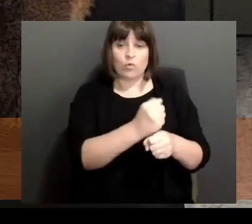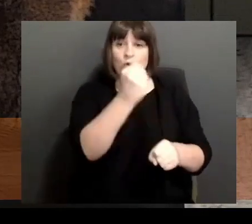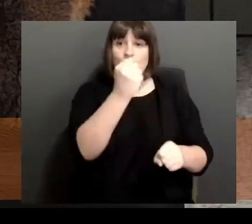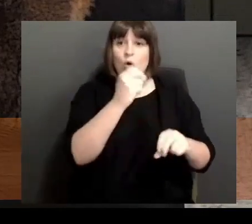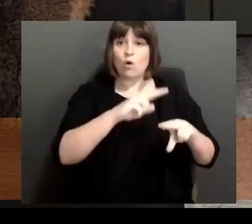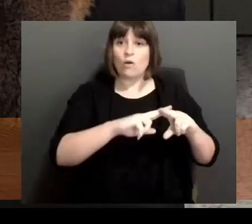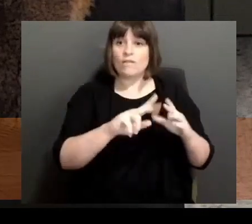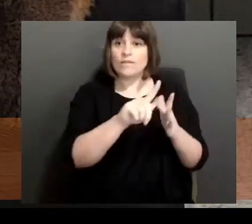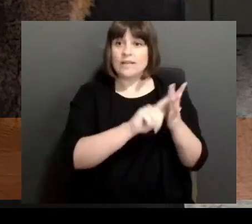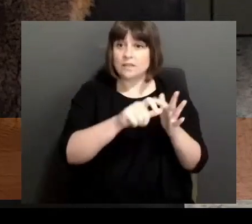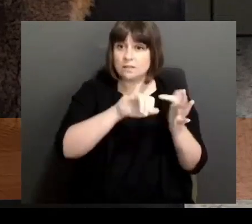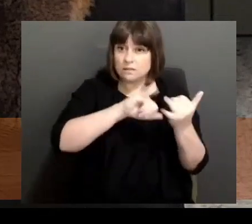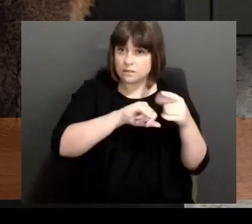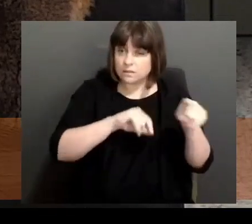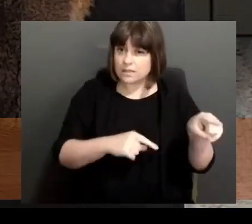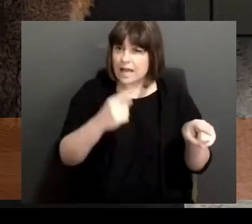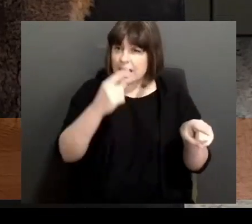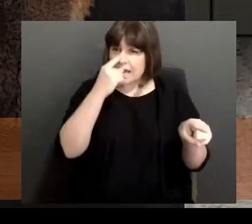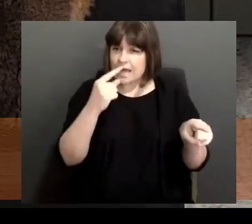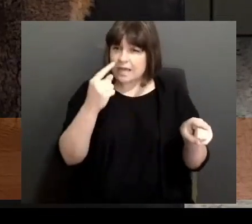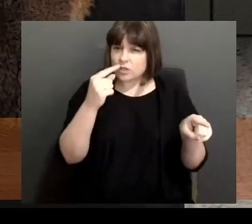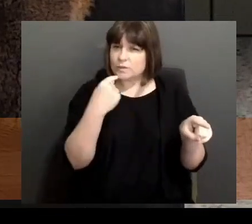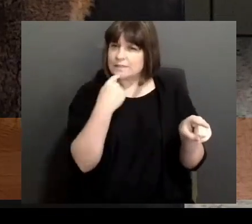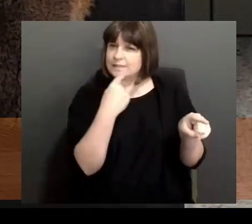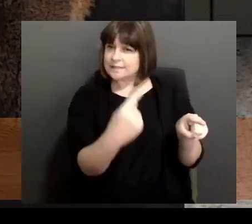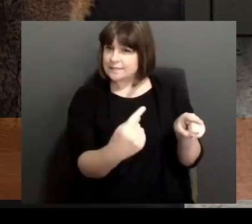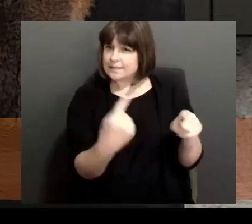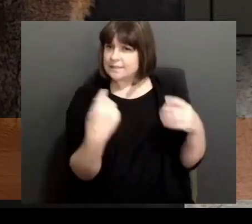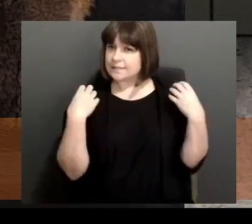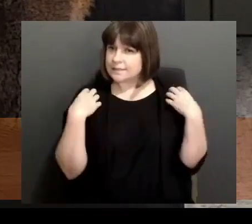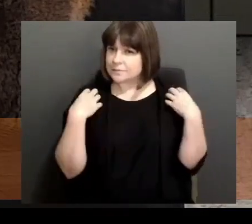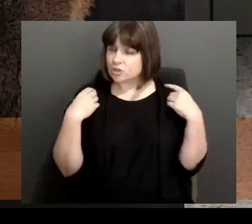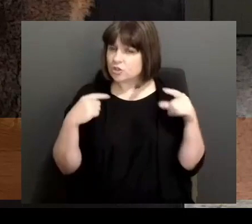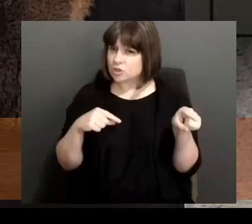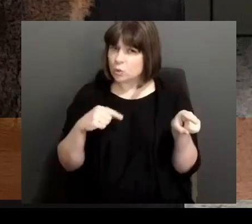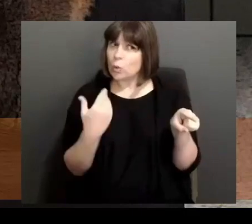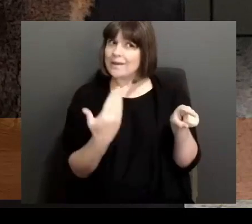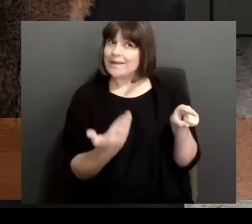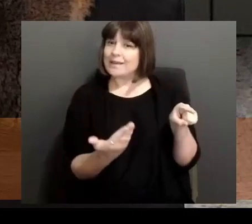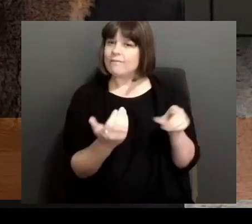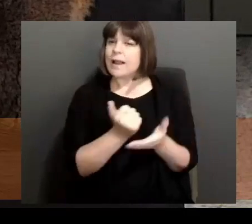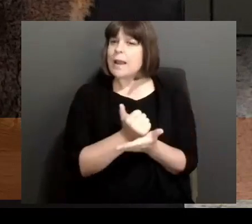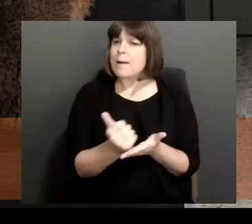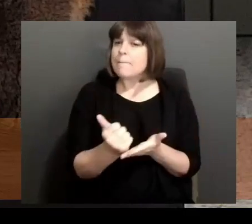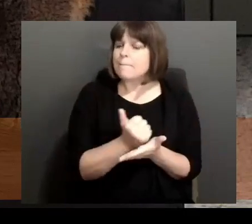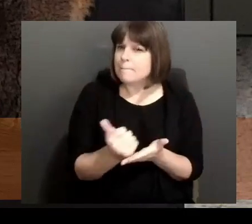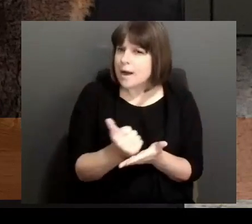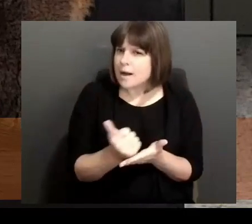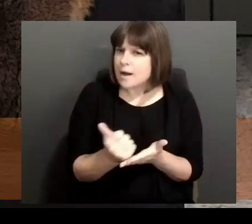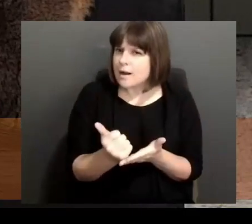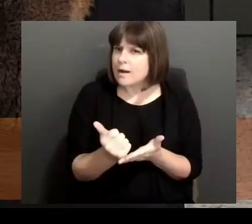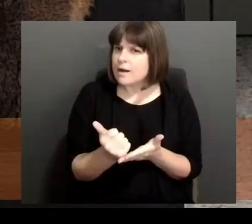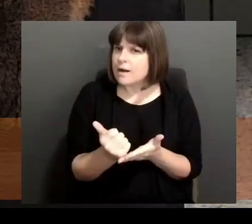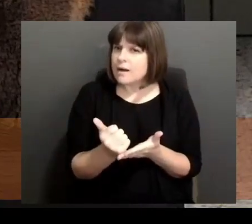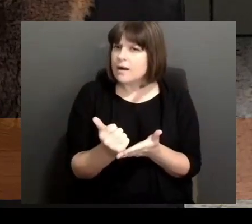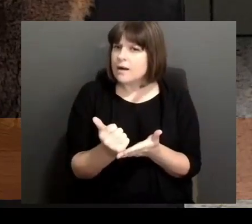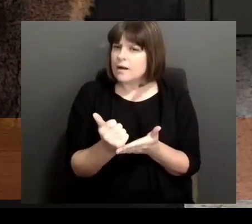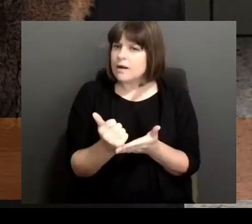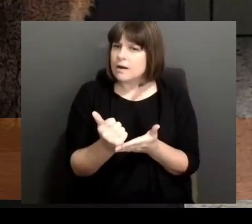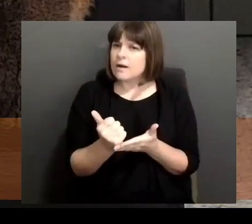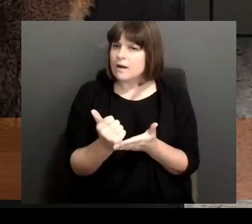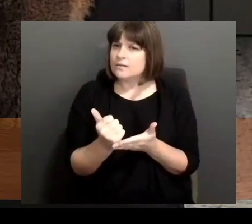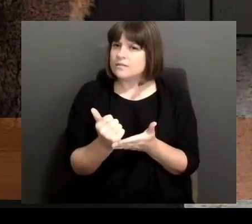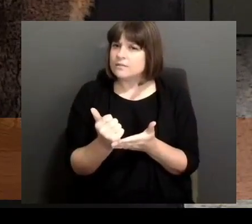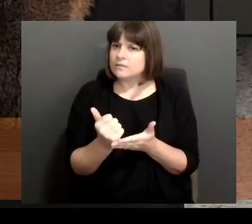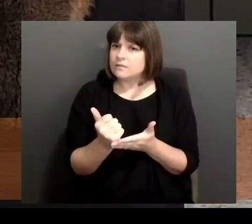terms, are you able to tell the Commission, give us a number of the volume